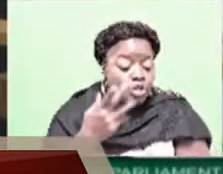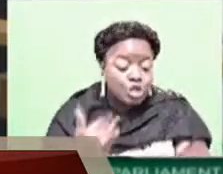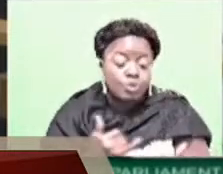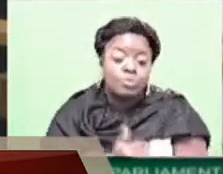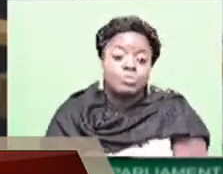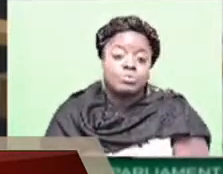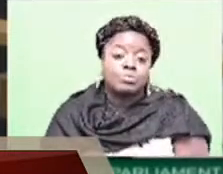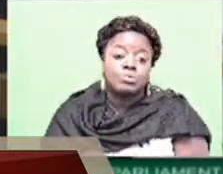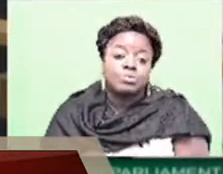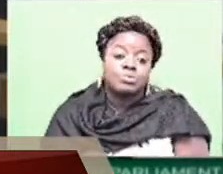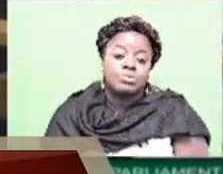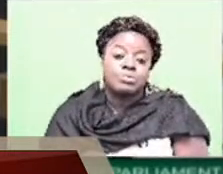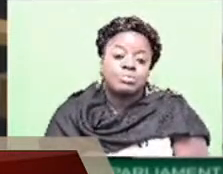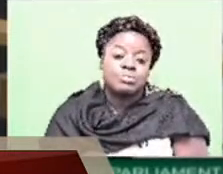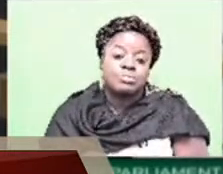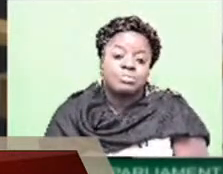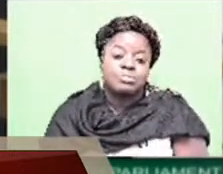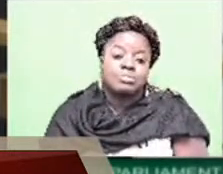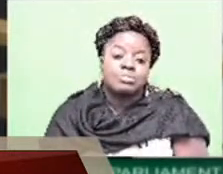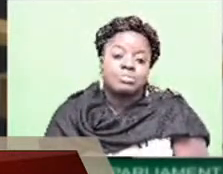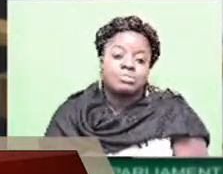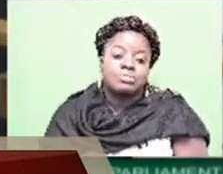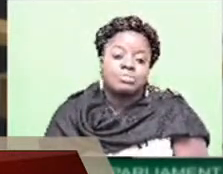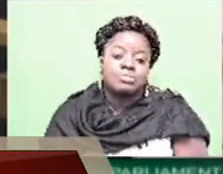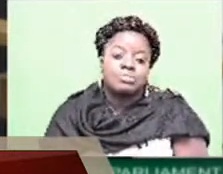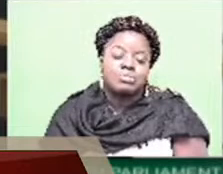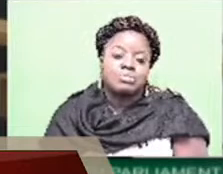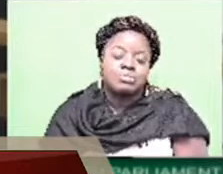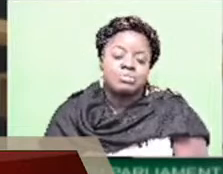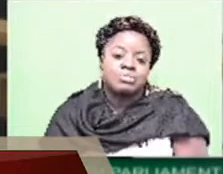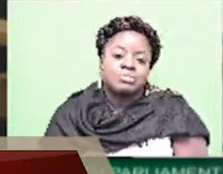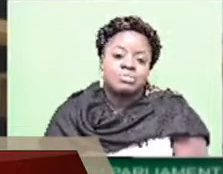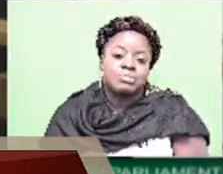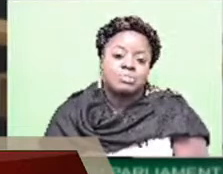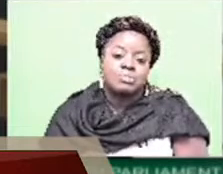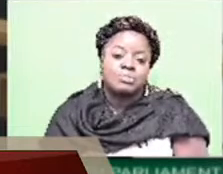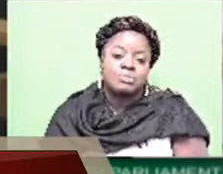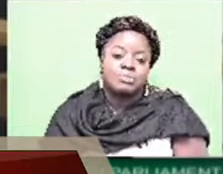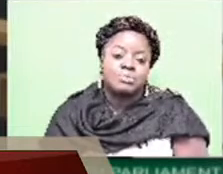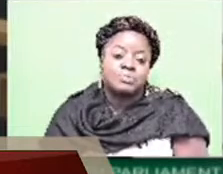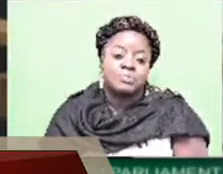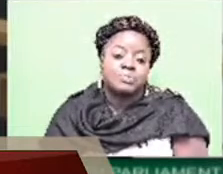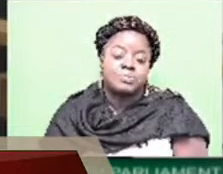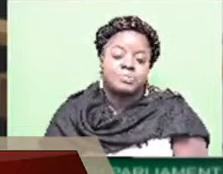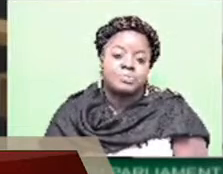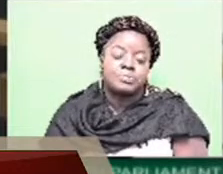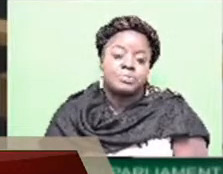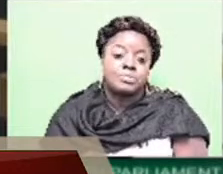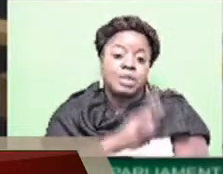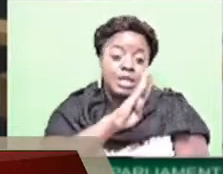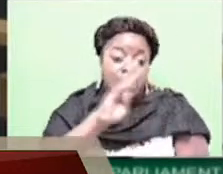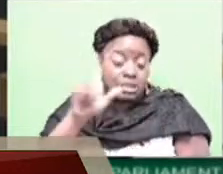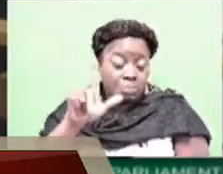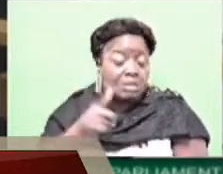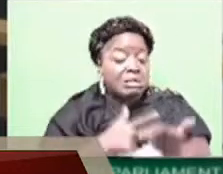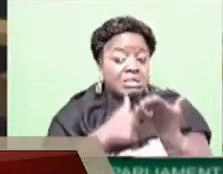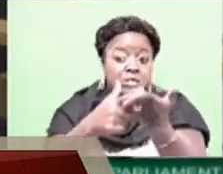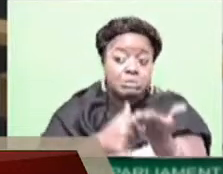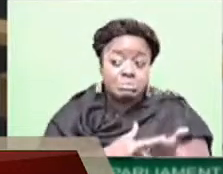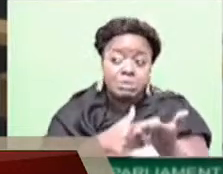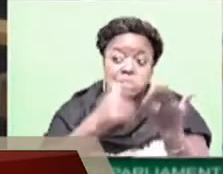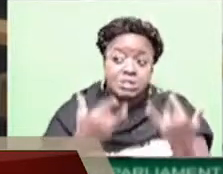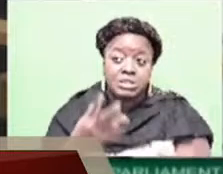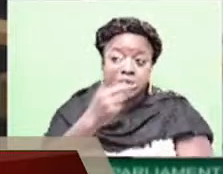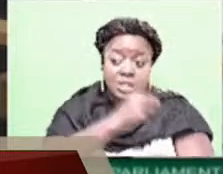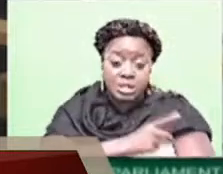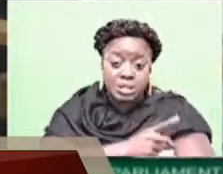said, Madam Speaker, and it is said, Madam Speaker, that this bill that we're debating today deals with the wearing